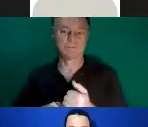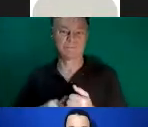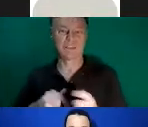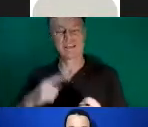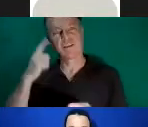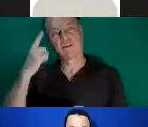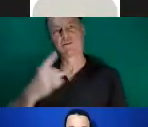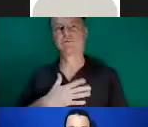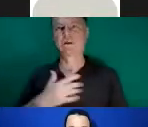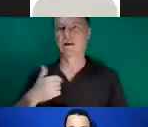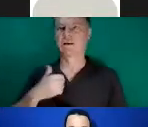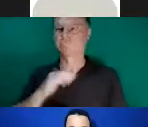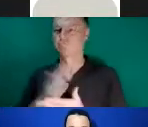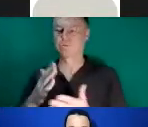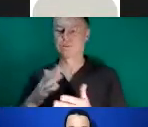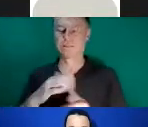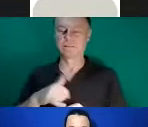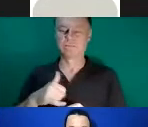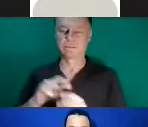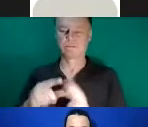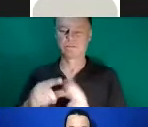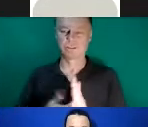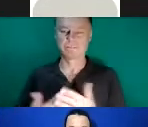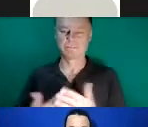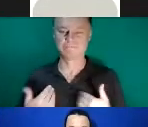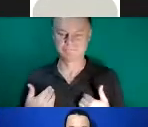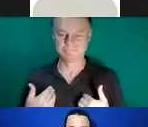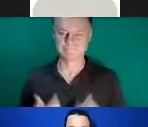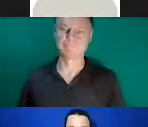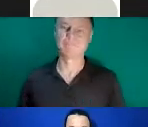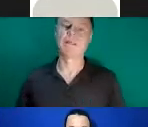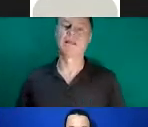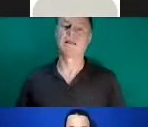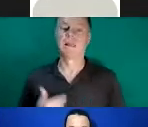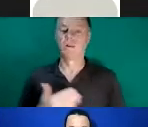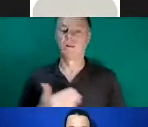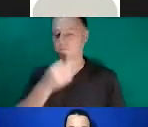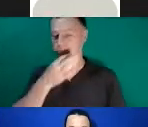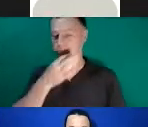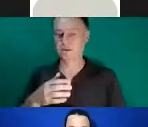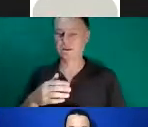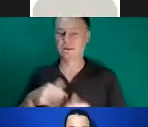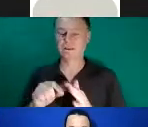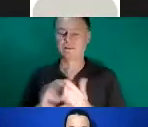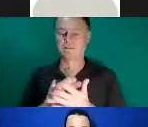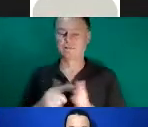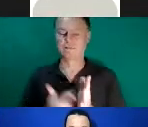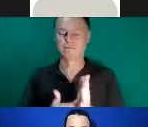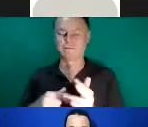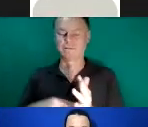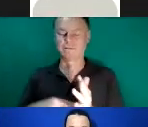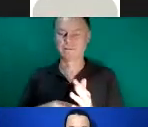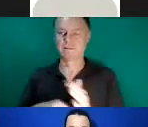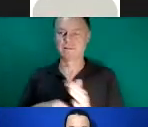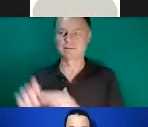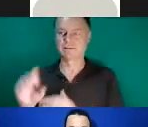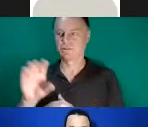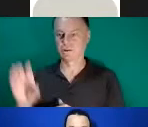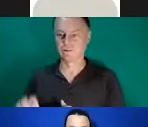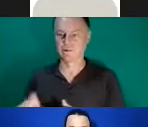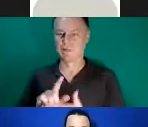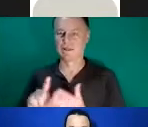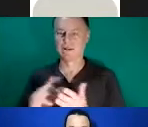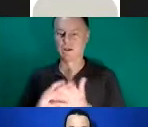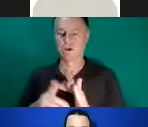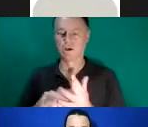he was a legitimate medical doctor. After working briefly as a pharmacist in Englewood, Chicago, Holmes soon purchased